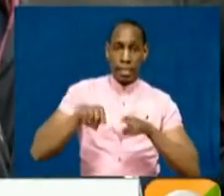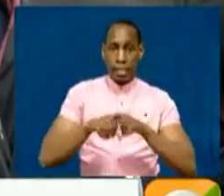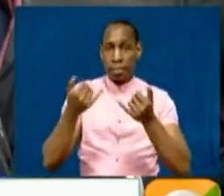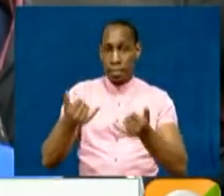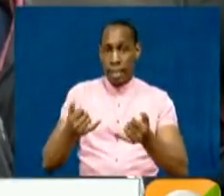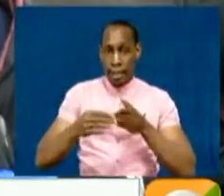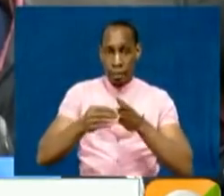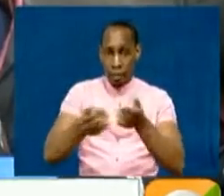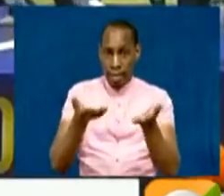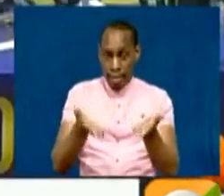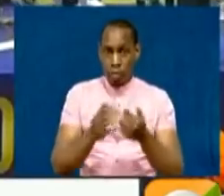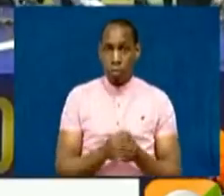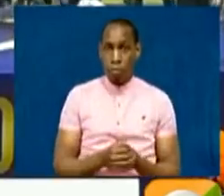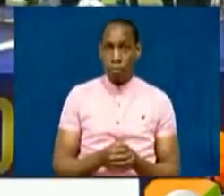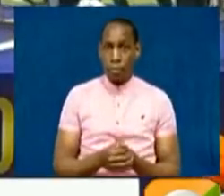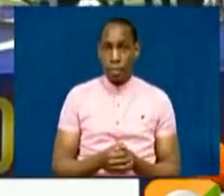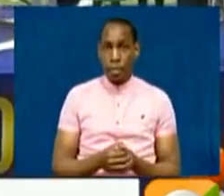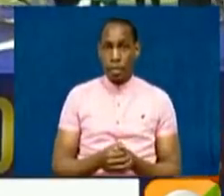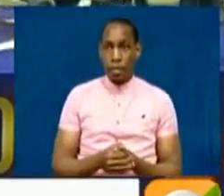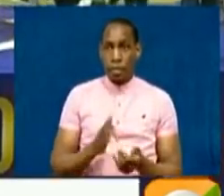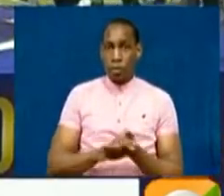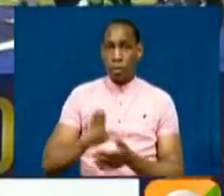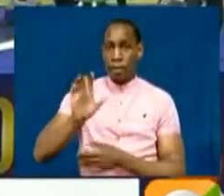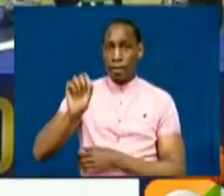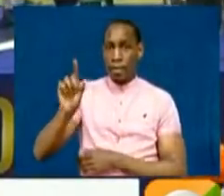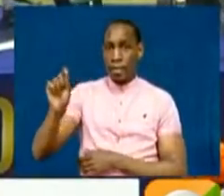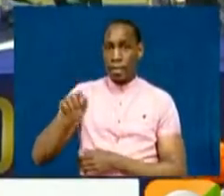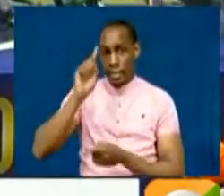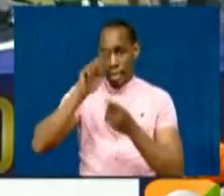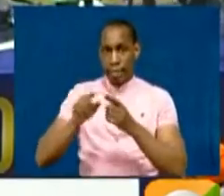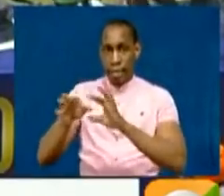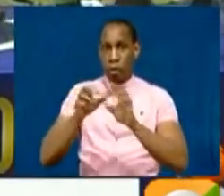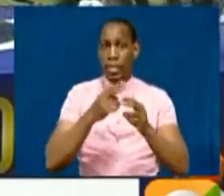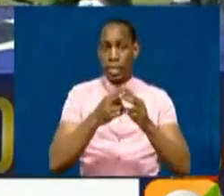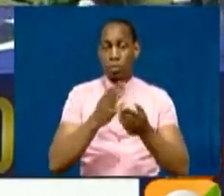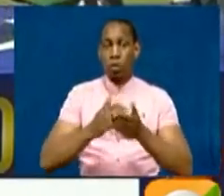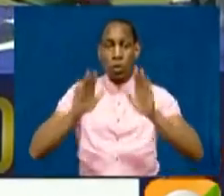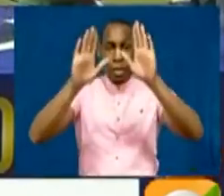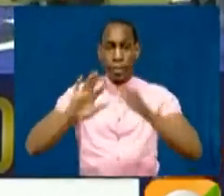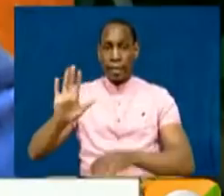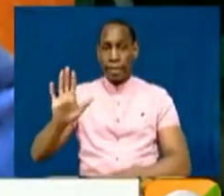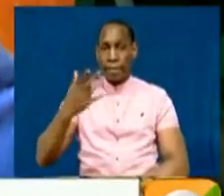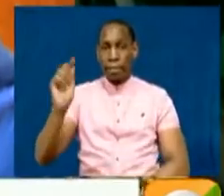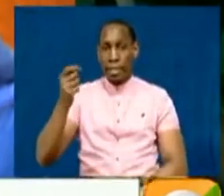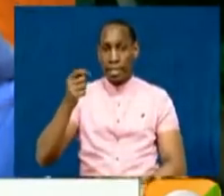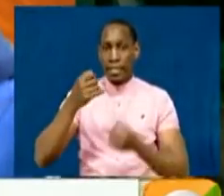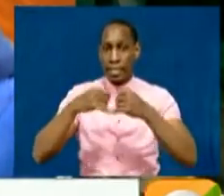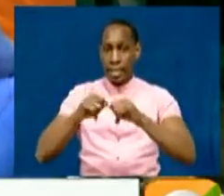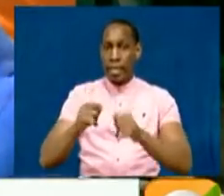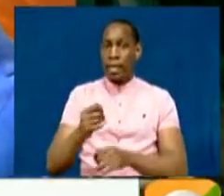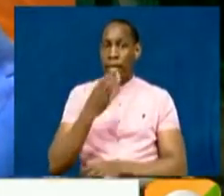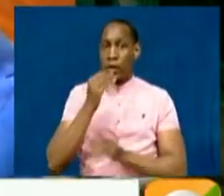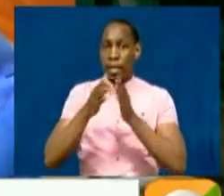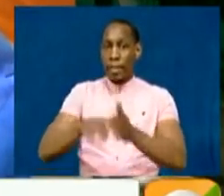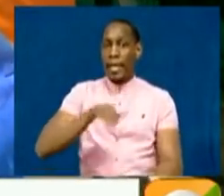mali ametufikisha kwa saa hii. The five stars under the Azimio La Umoja tag, quite symbolic of the fifth presidential attempt by